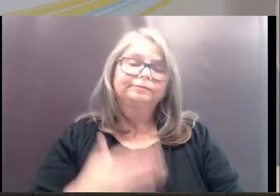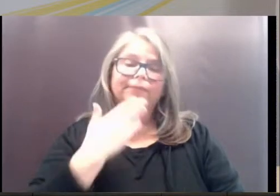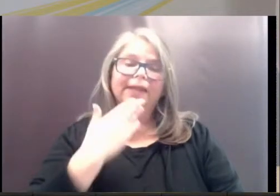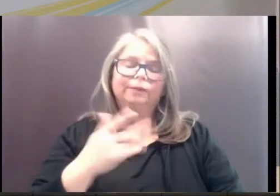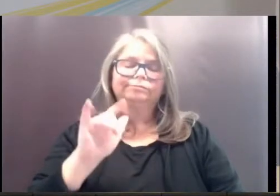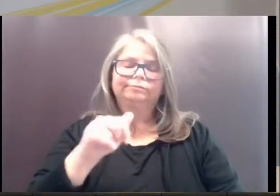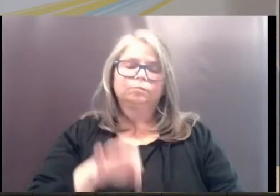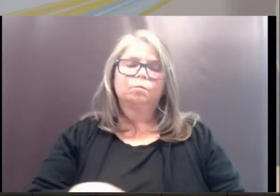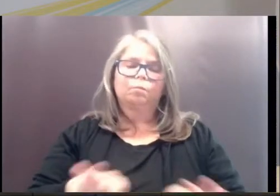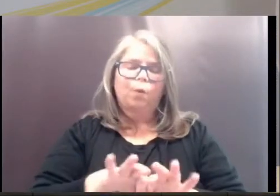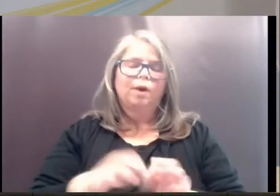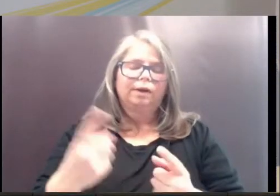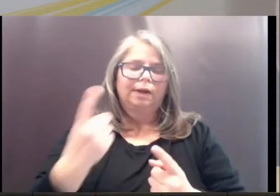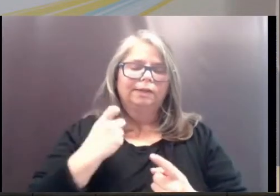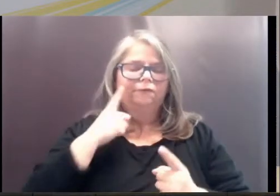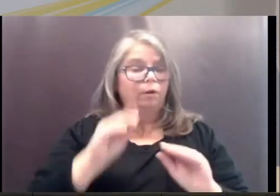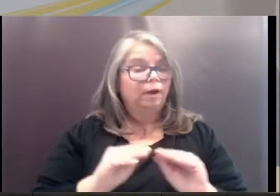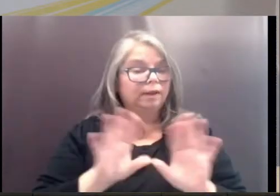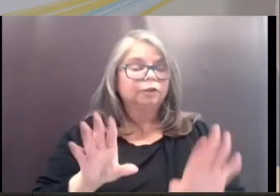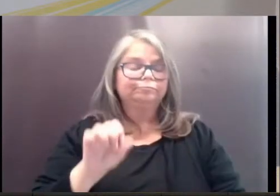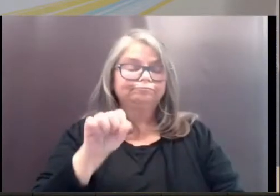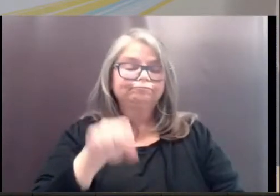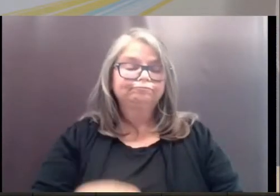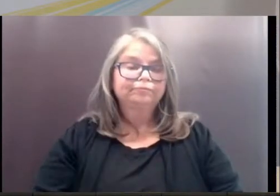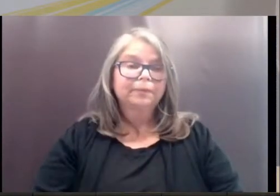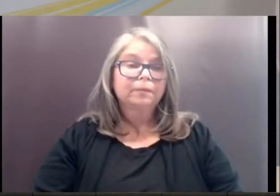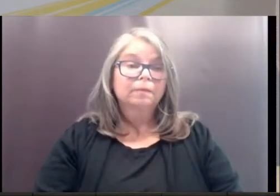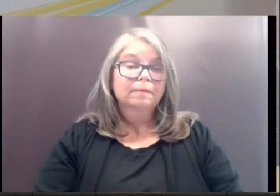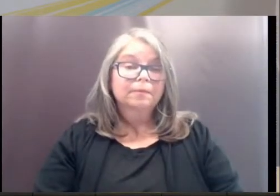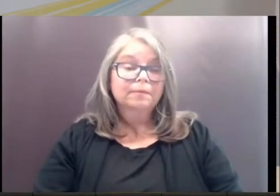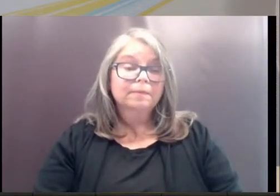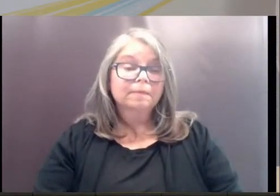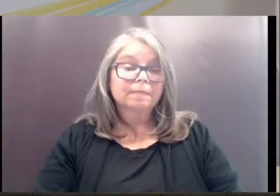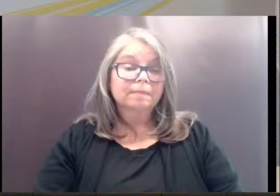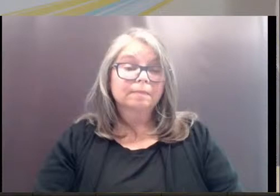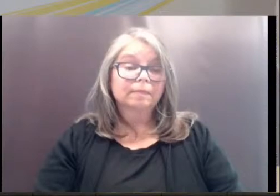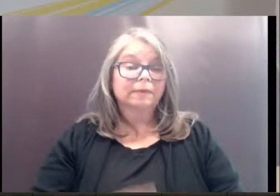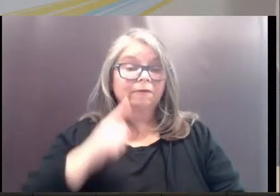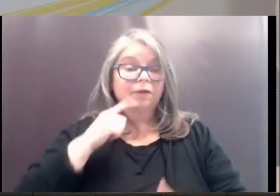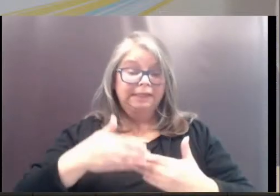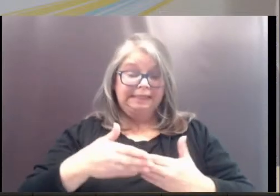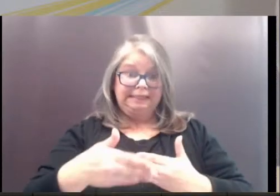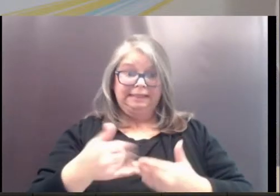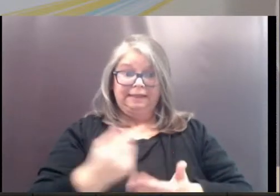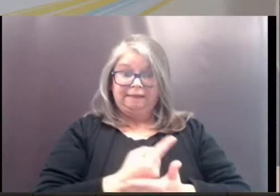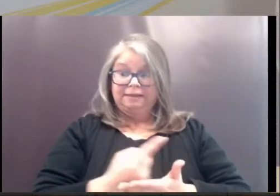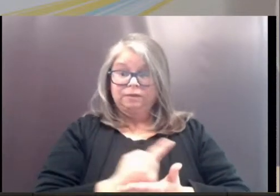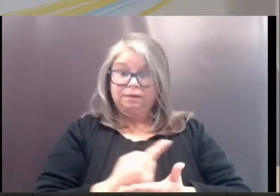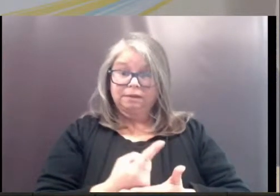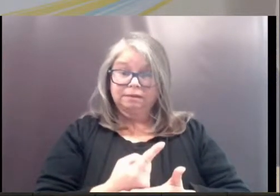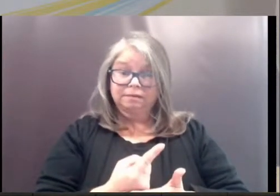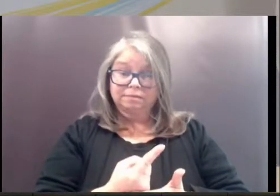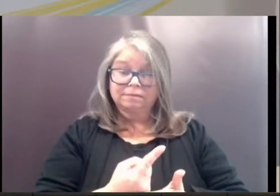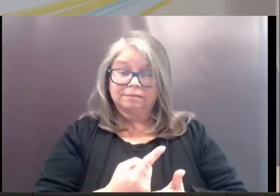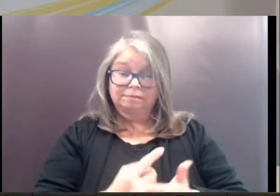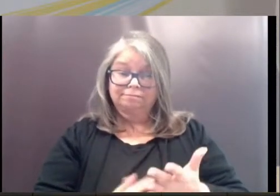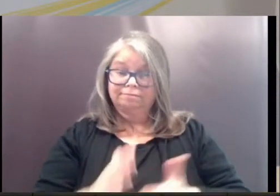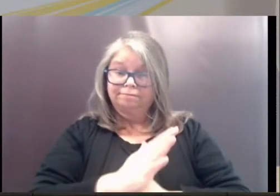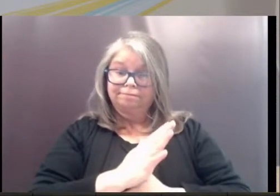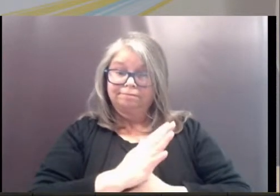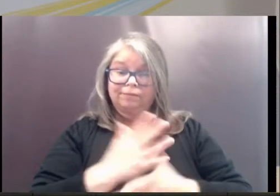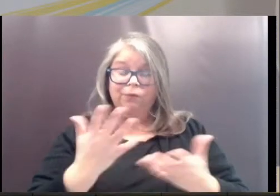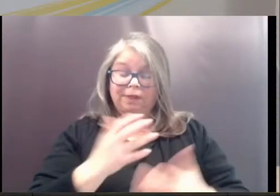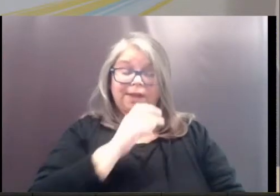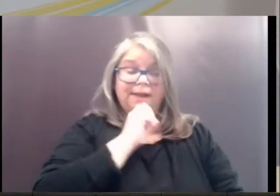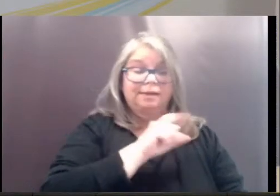So for the next few days, in particular, if we can really focus on 20 to 29-year-olds who live